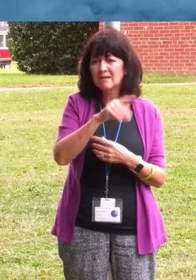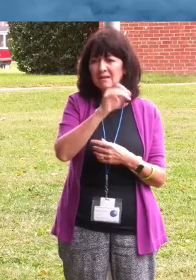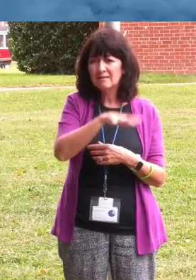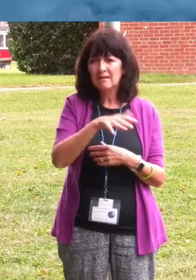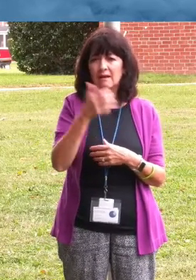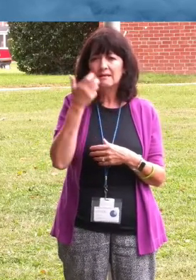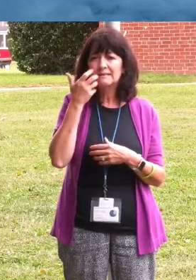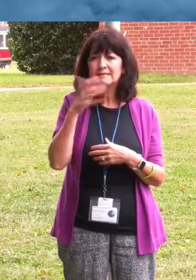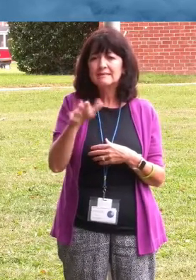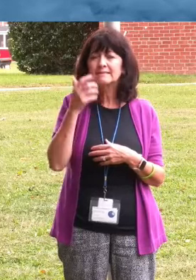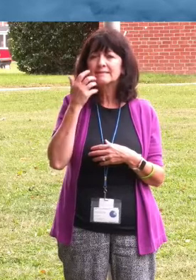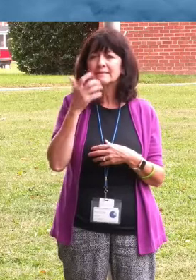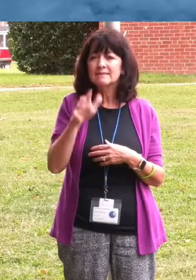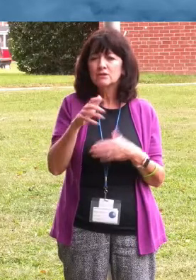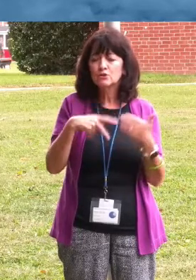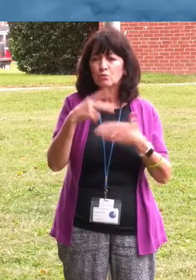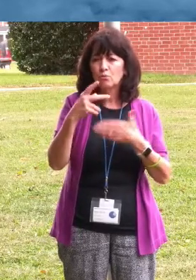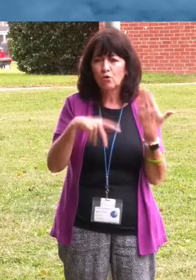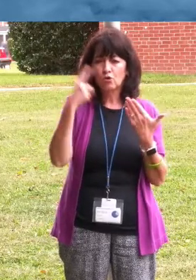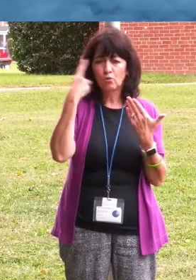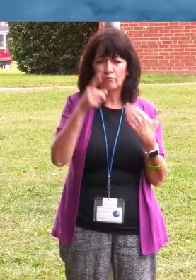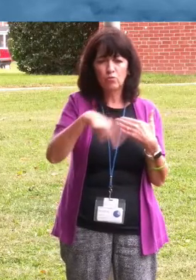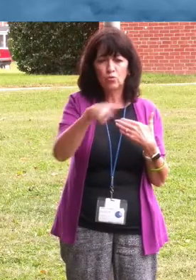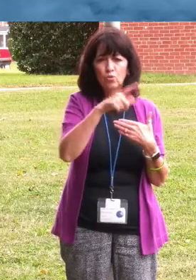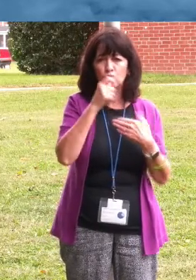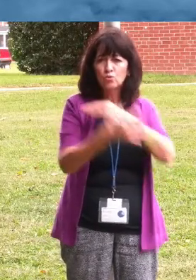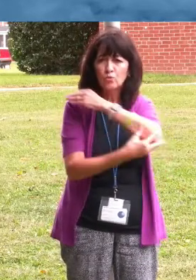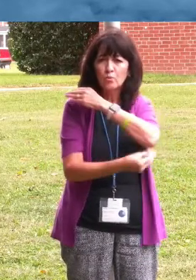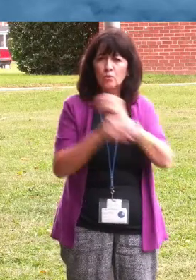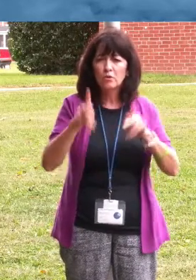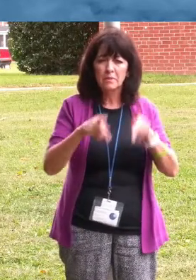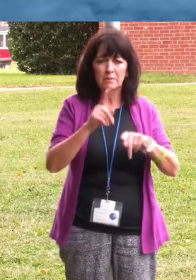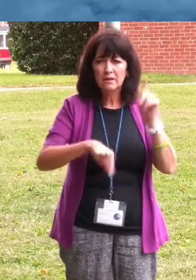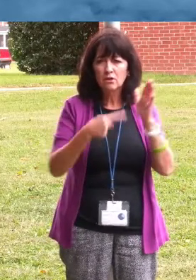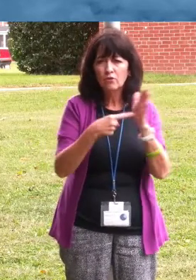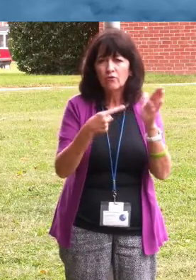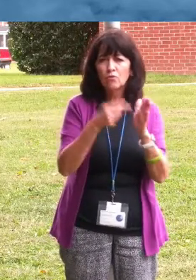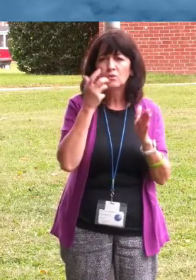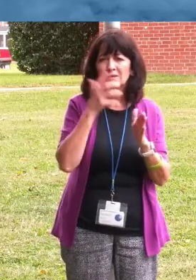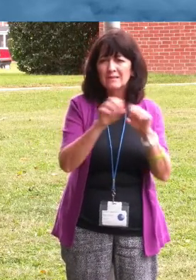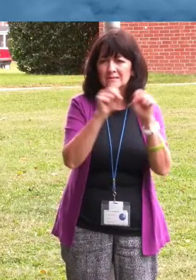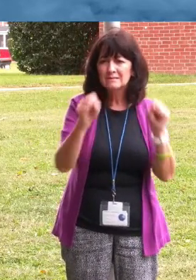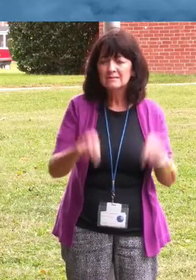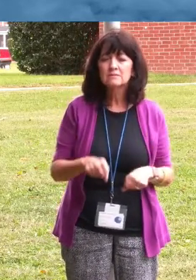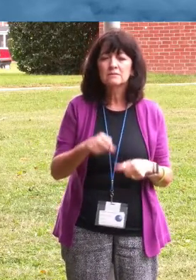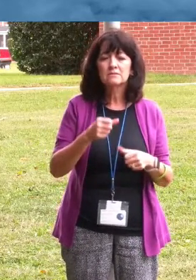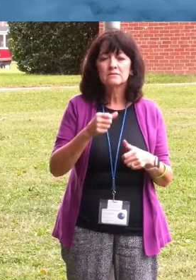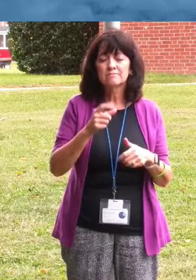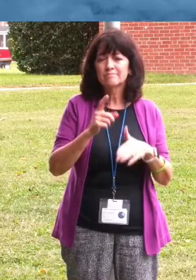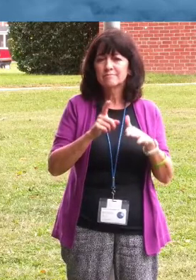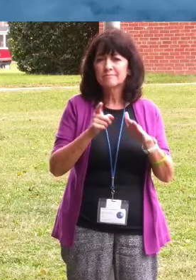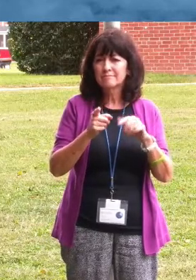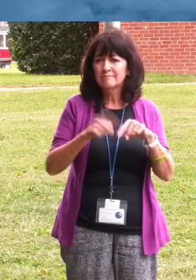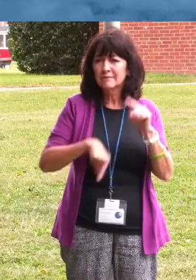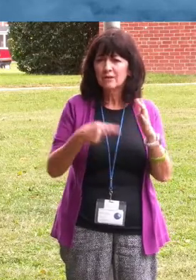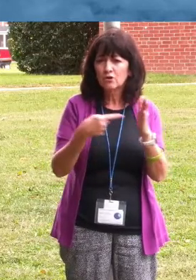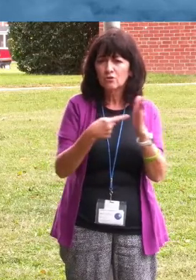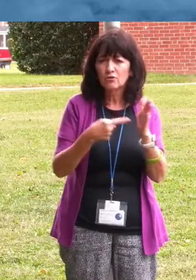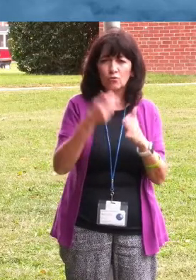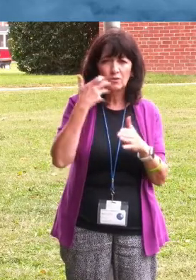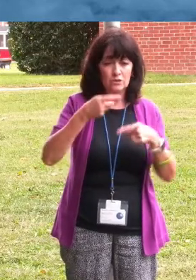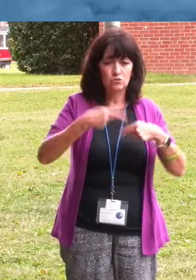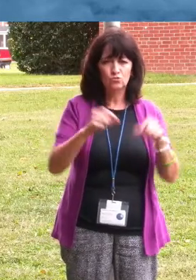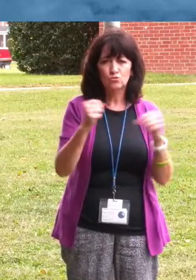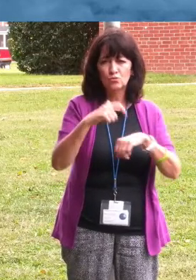heating assistance. It's really come at a better time. So I want to thank, again, close my remarks by thanking all the folks that work